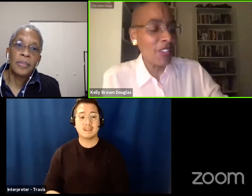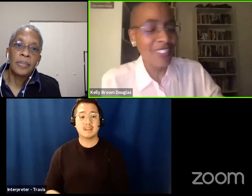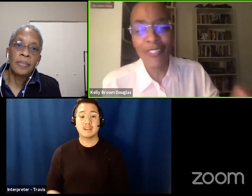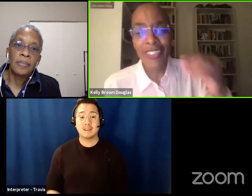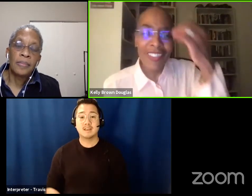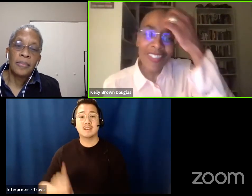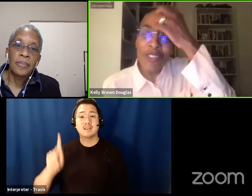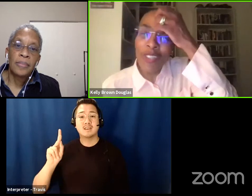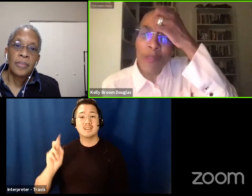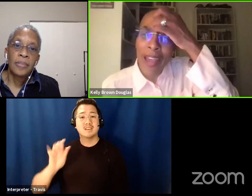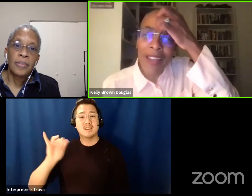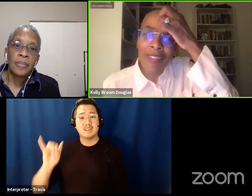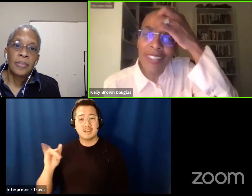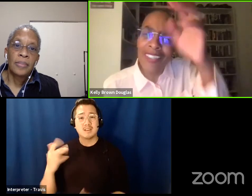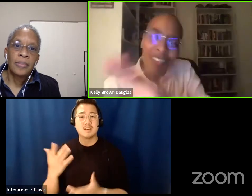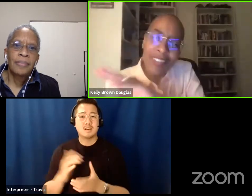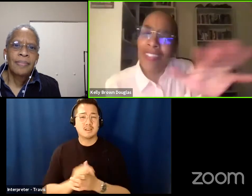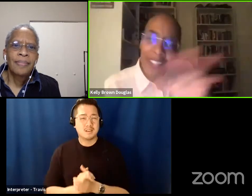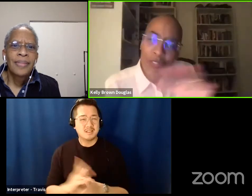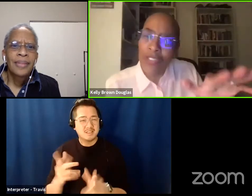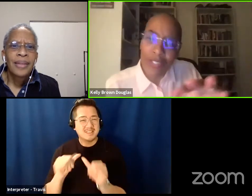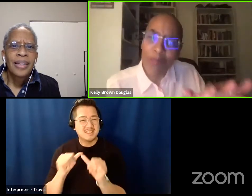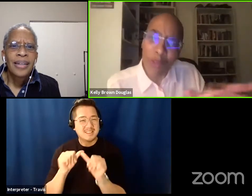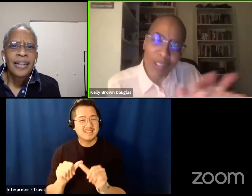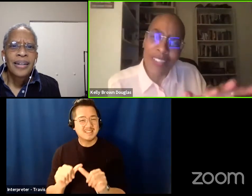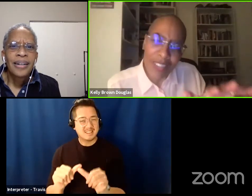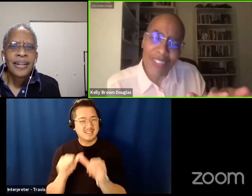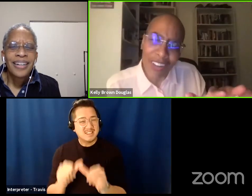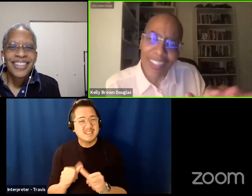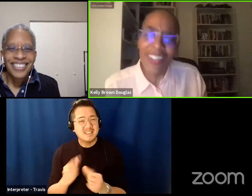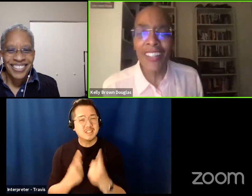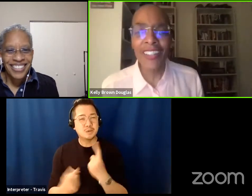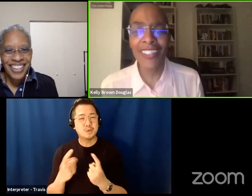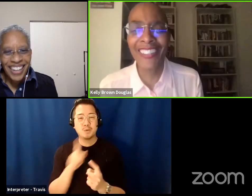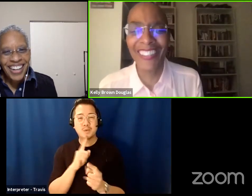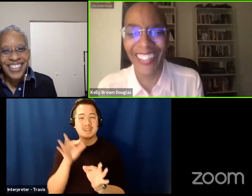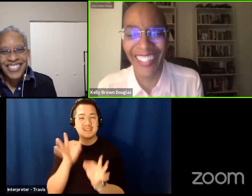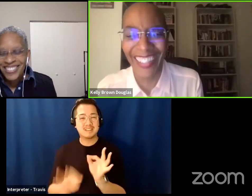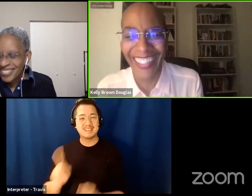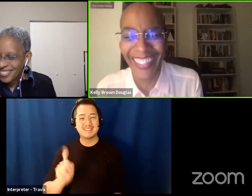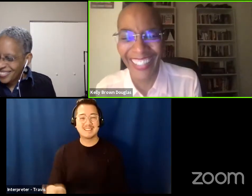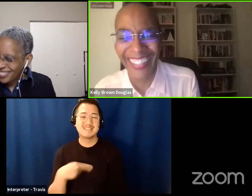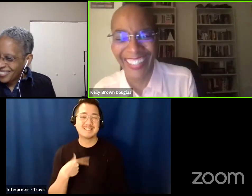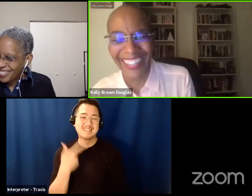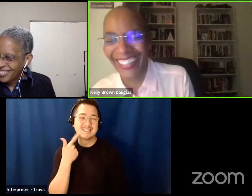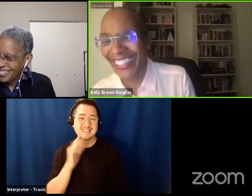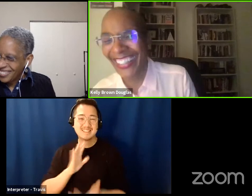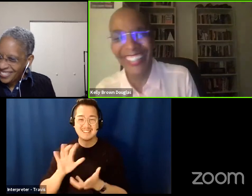First, I mean, so you keep asking these just like real simple questions, right? Yes.